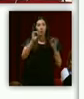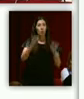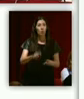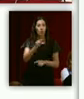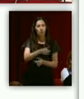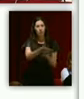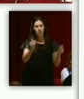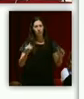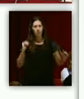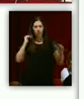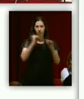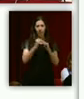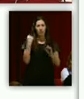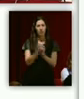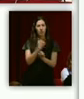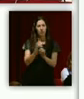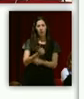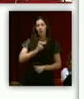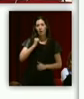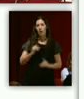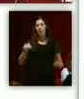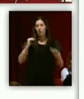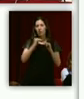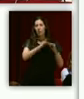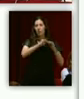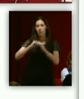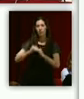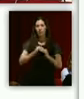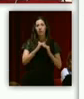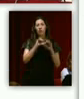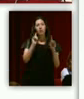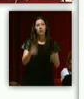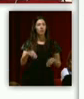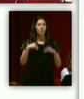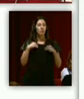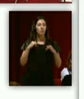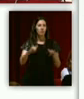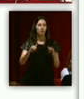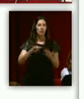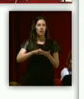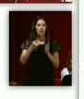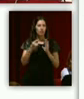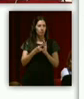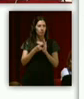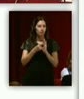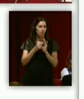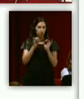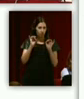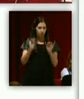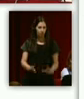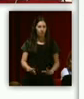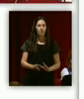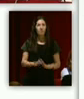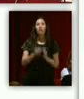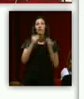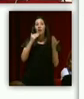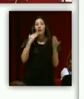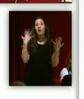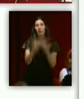give them the necessary technological tools so that they can work and live in equal opportunities and benefit